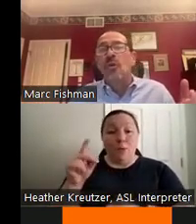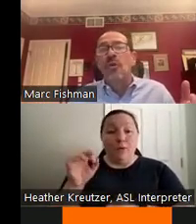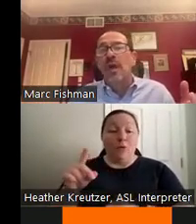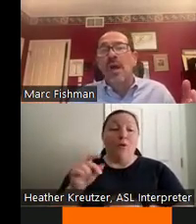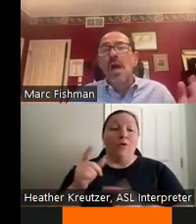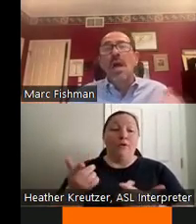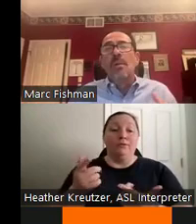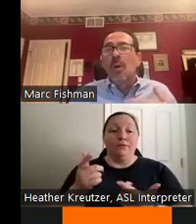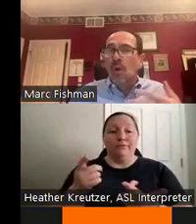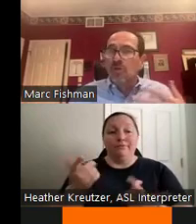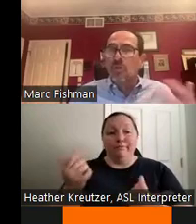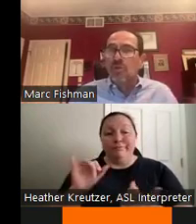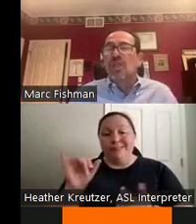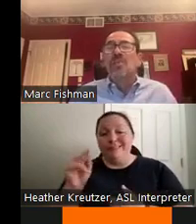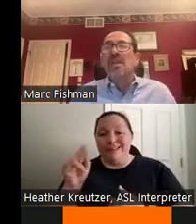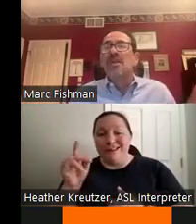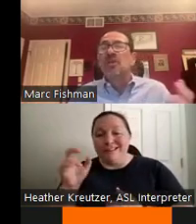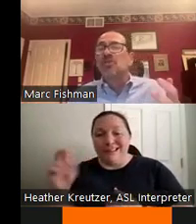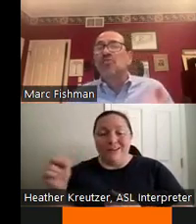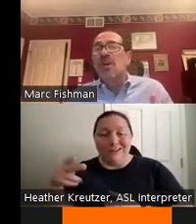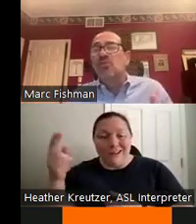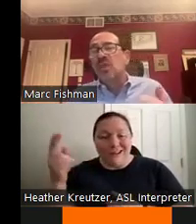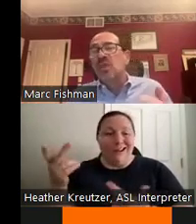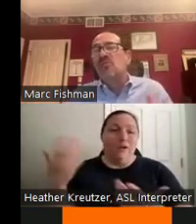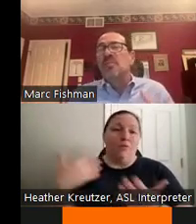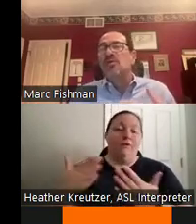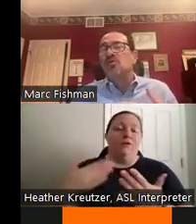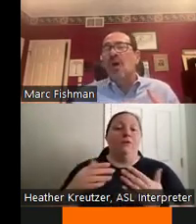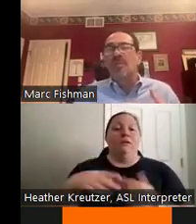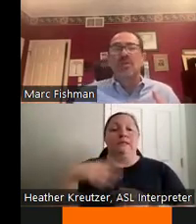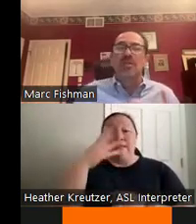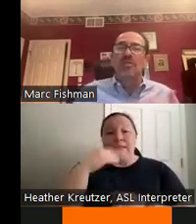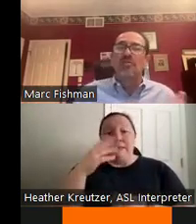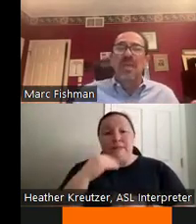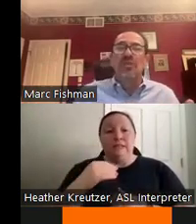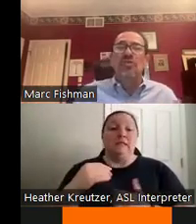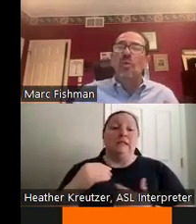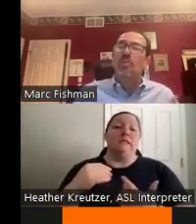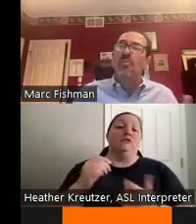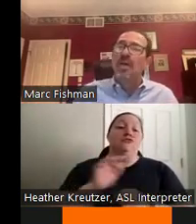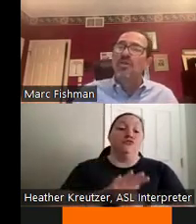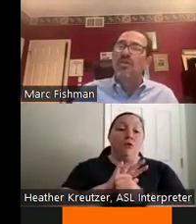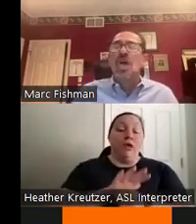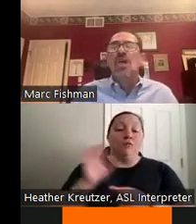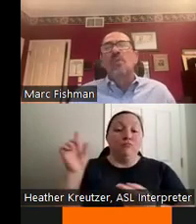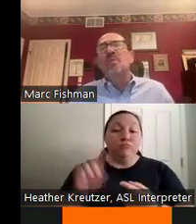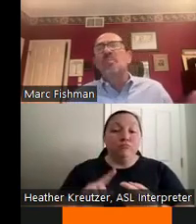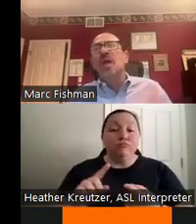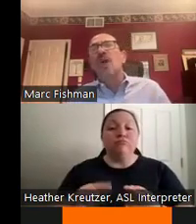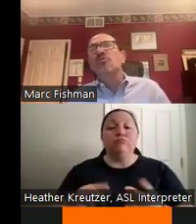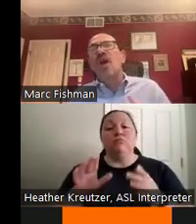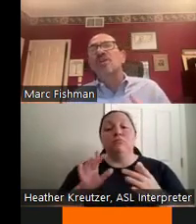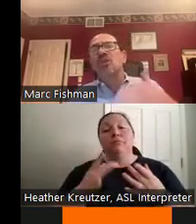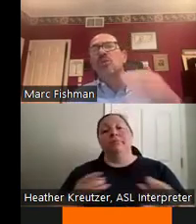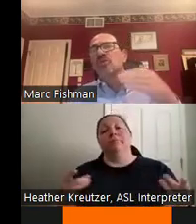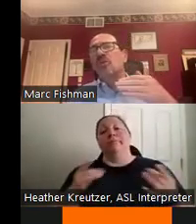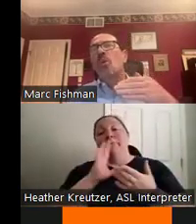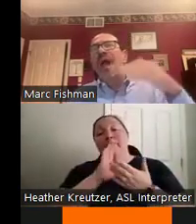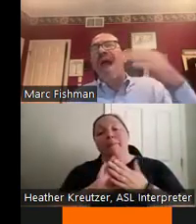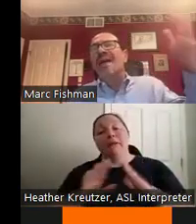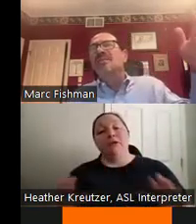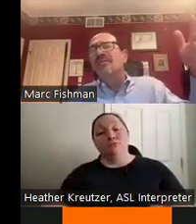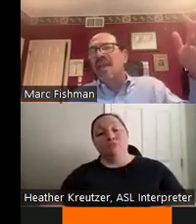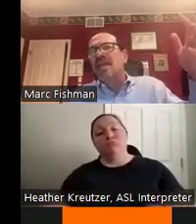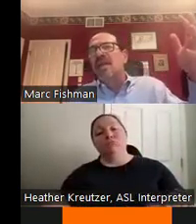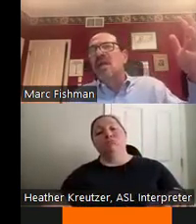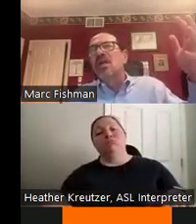intoxication, euphoria, but also sleepiness and stress relief. People describe a sense of peace or bliss. Some people contrast it with the